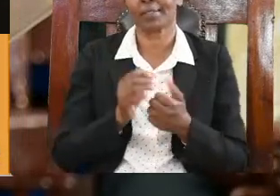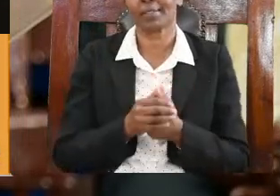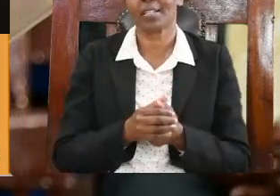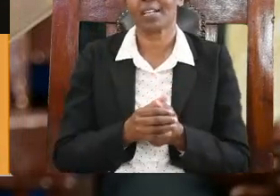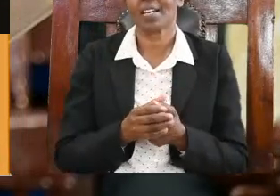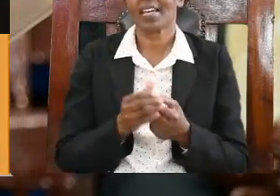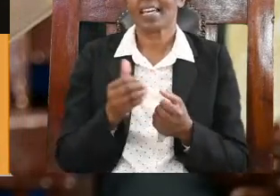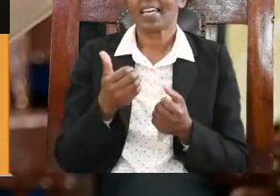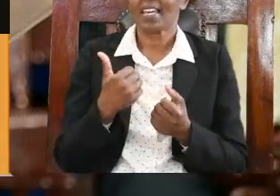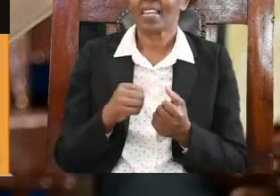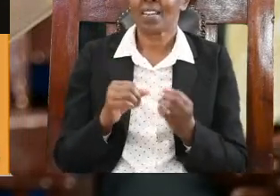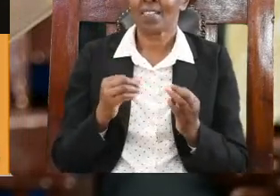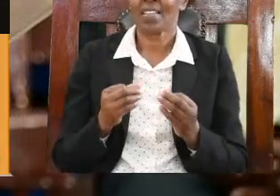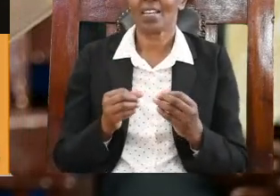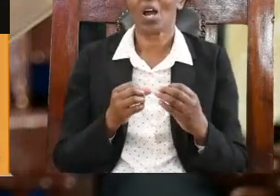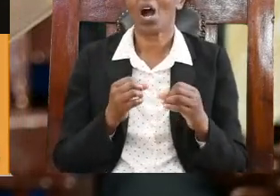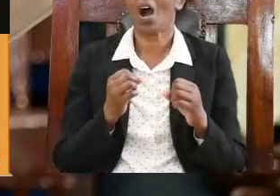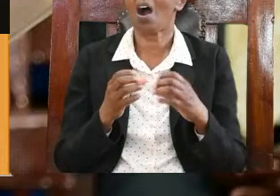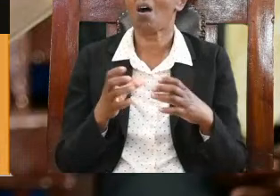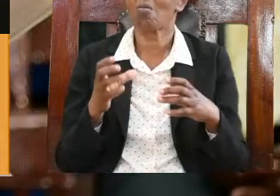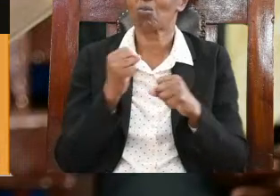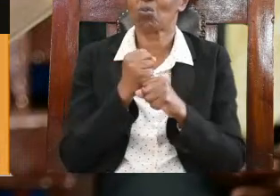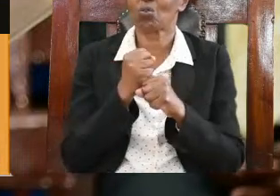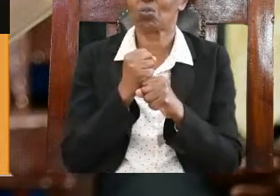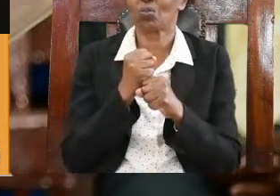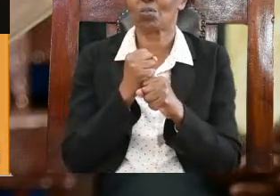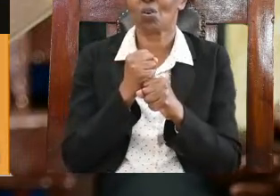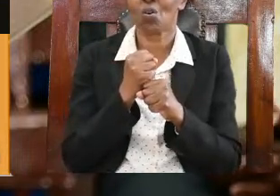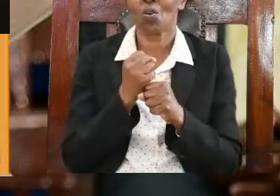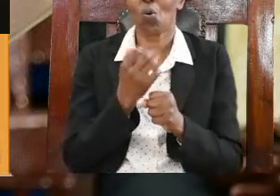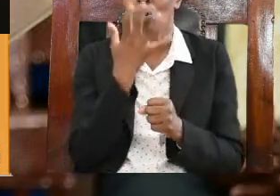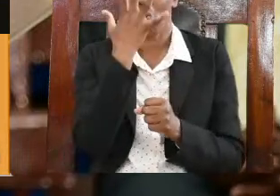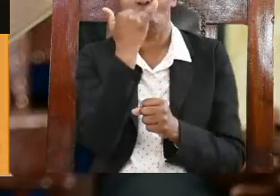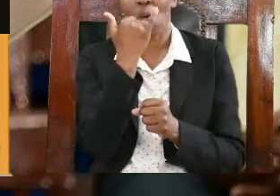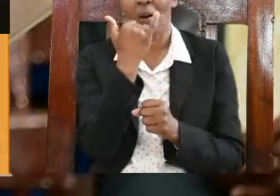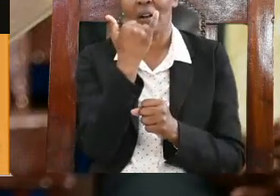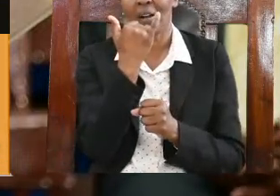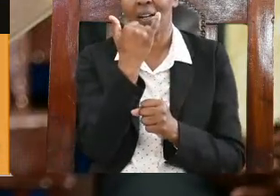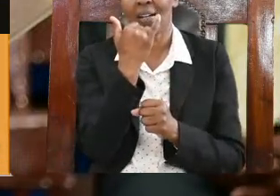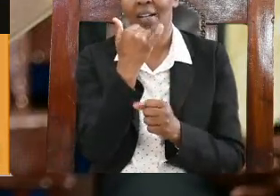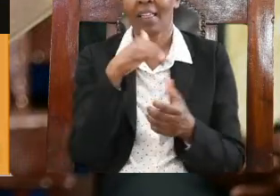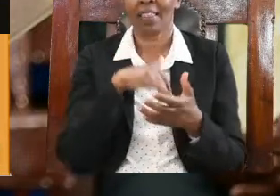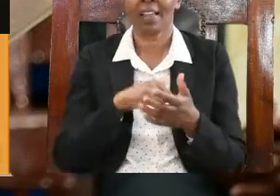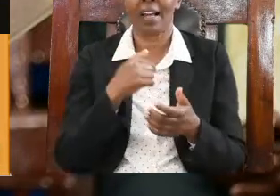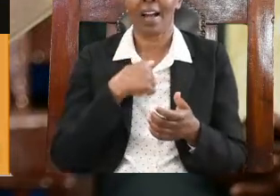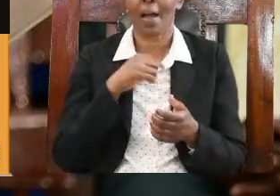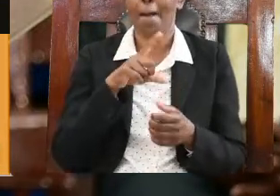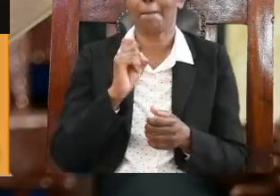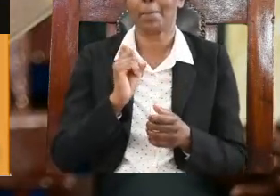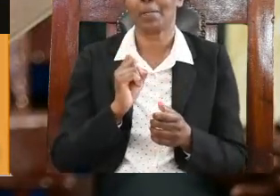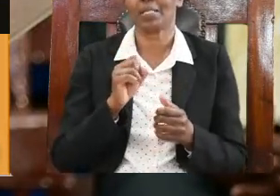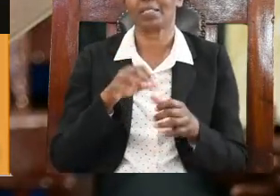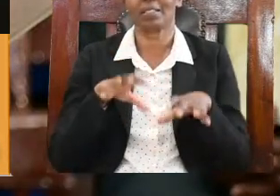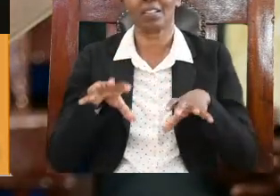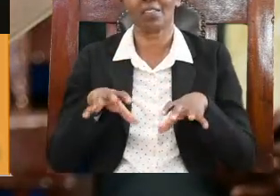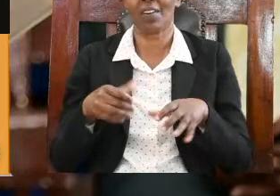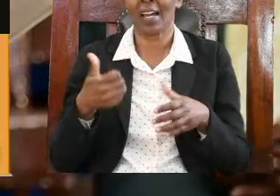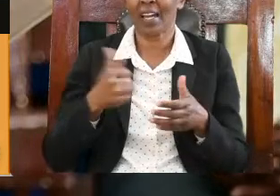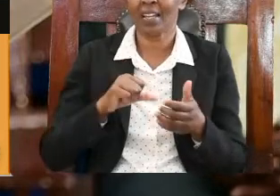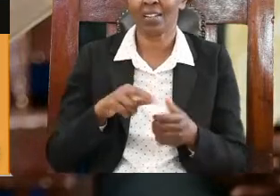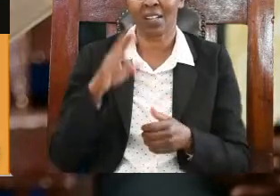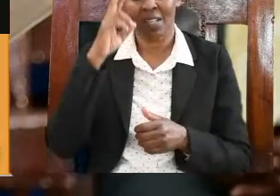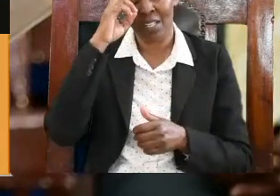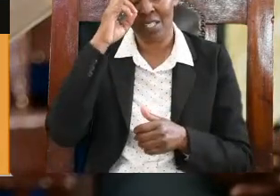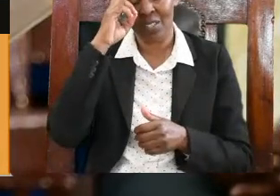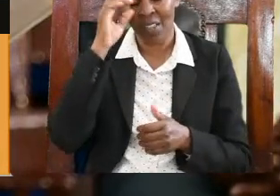Is there a goal or an aim for why I must suffer? Is there a reason